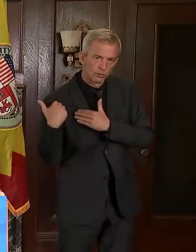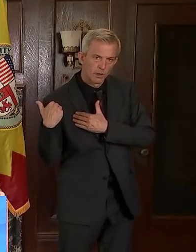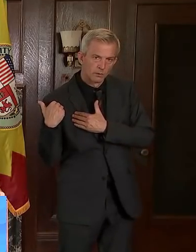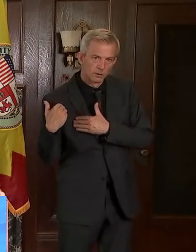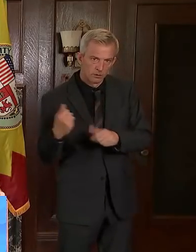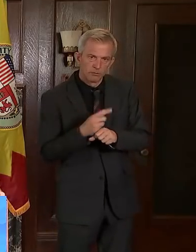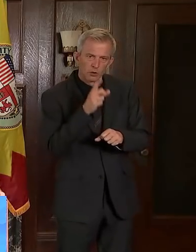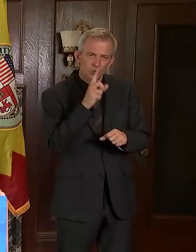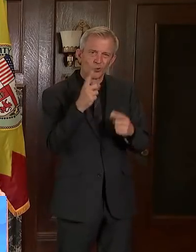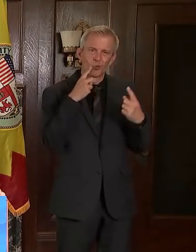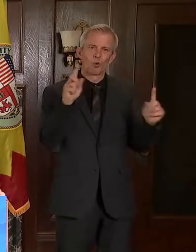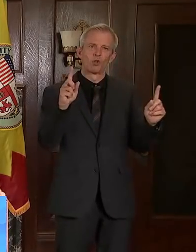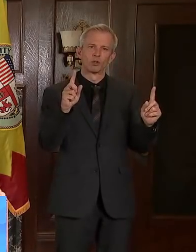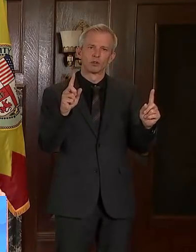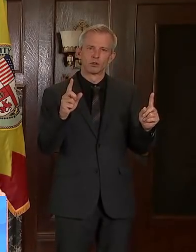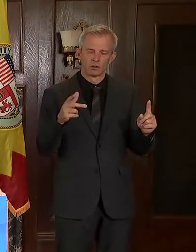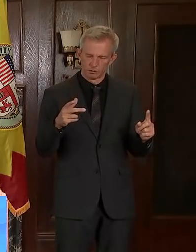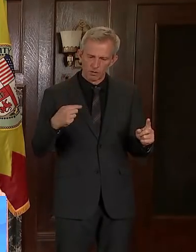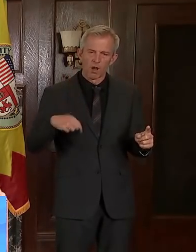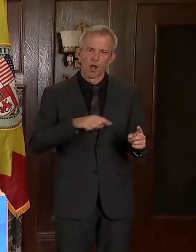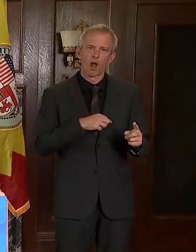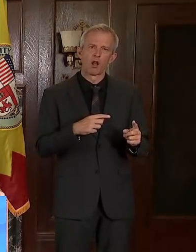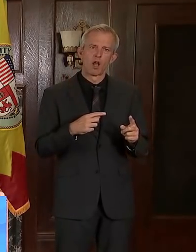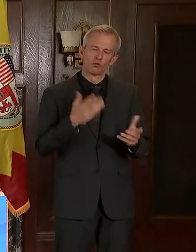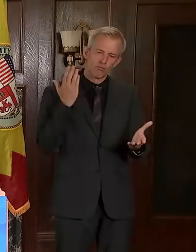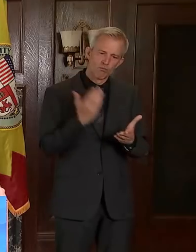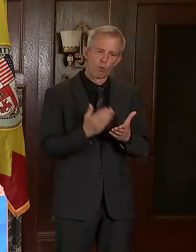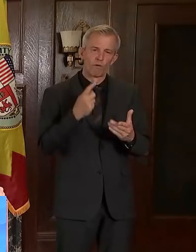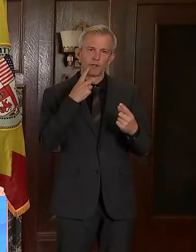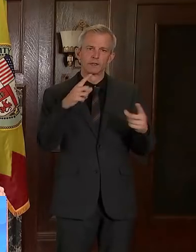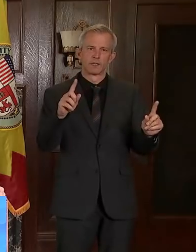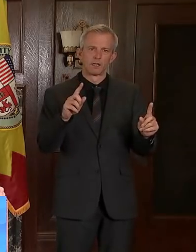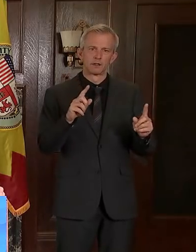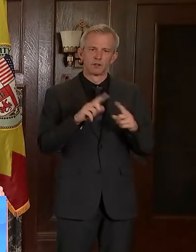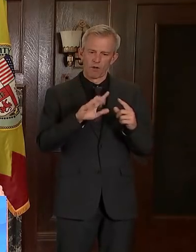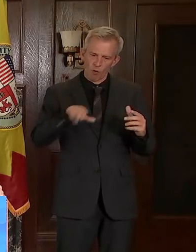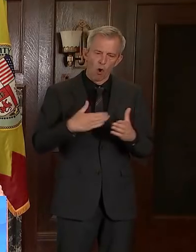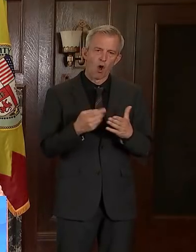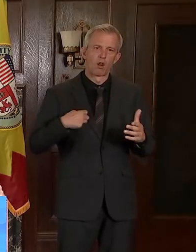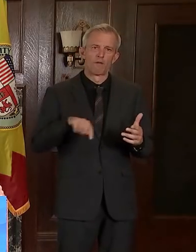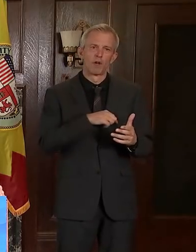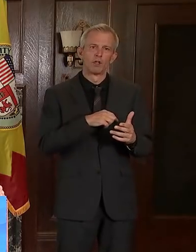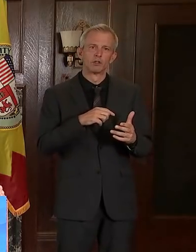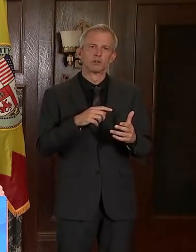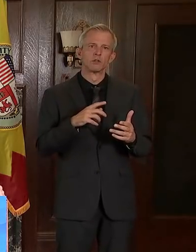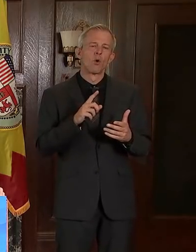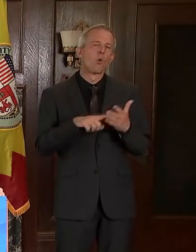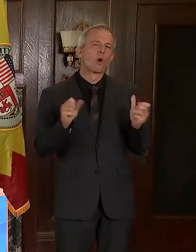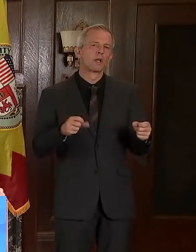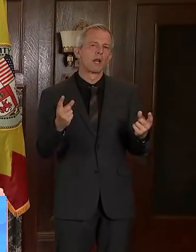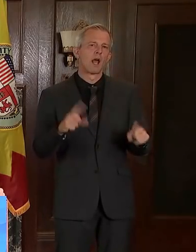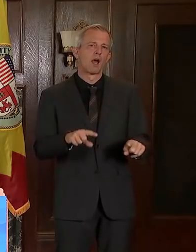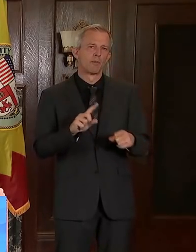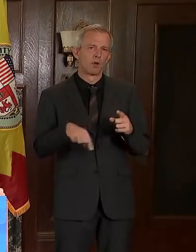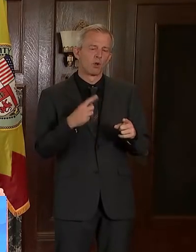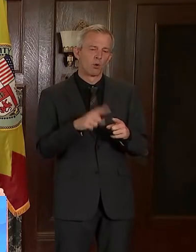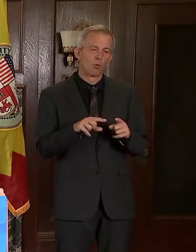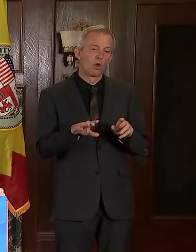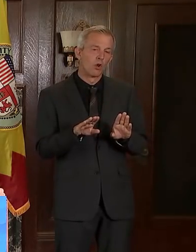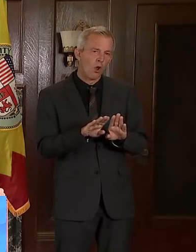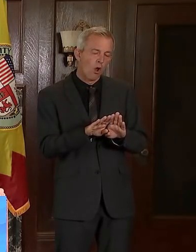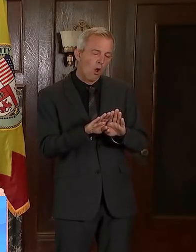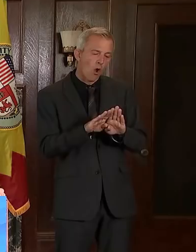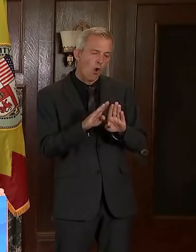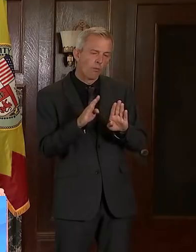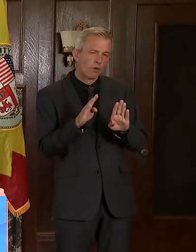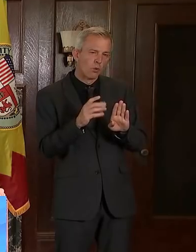works. Let's show the success collectively of what happens when we begin to open the door just a crack and to let a little bit of